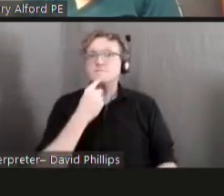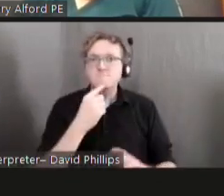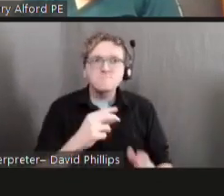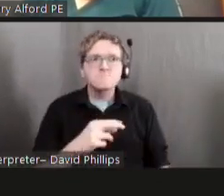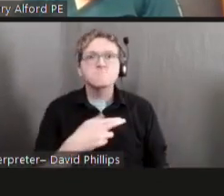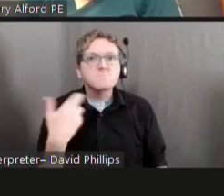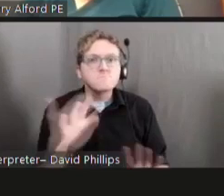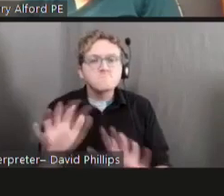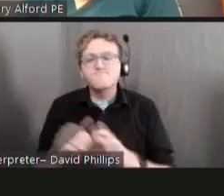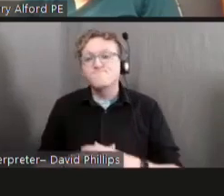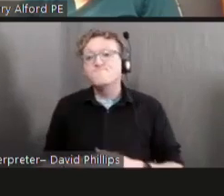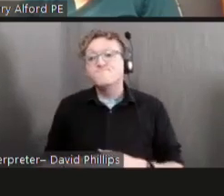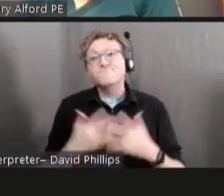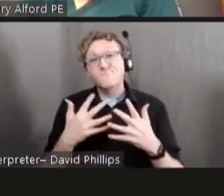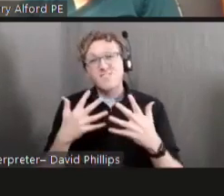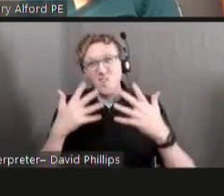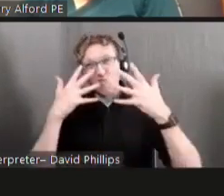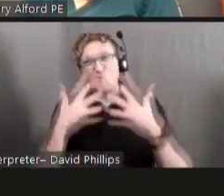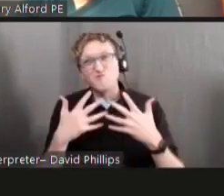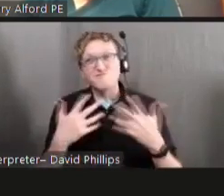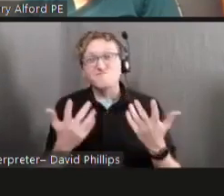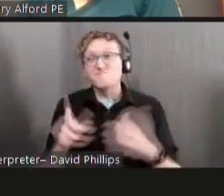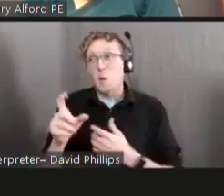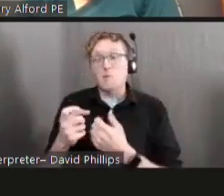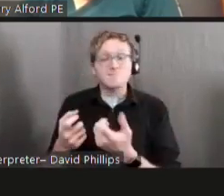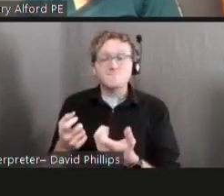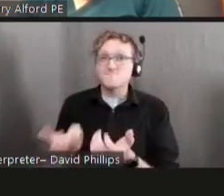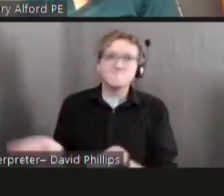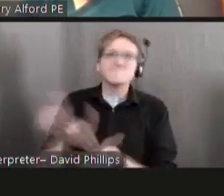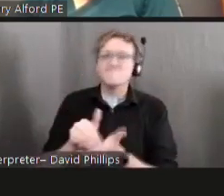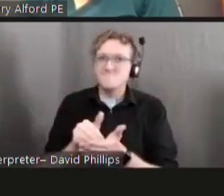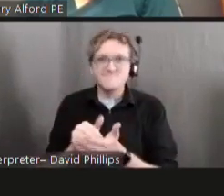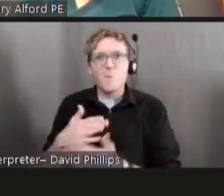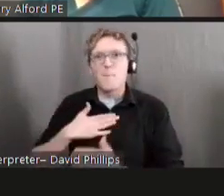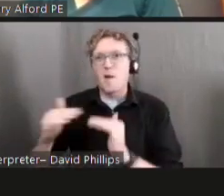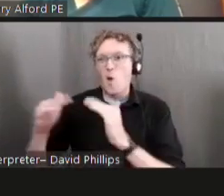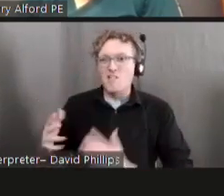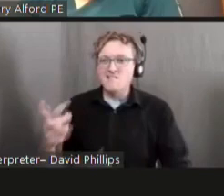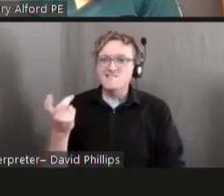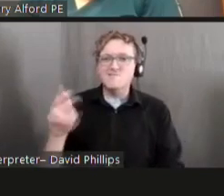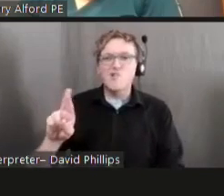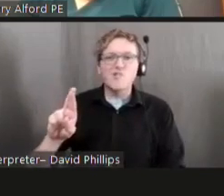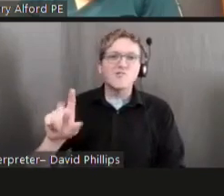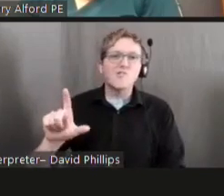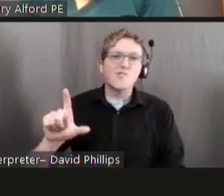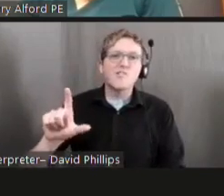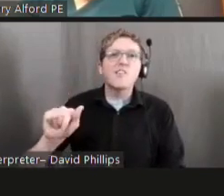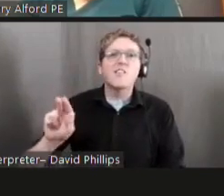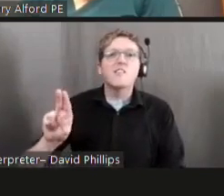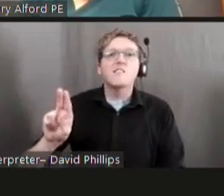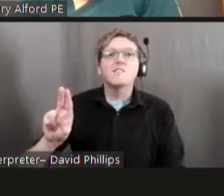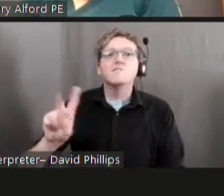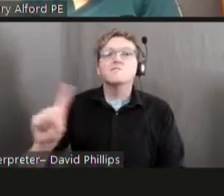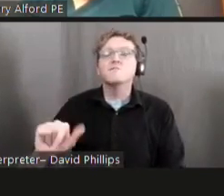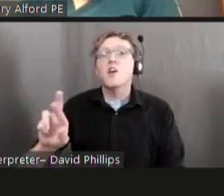Unfortunately, I have to echo what my colleague, Dr. Lizardo, just said. We are definitely in